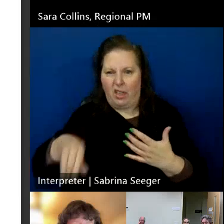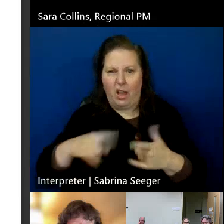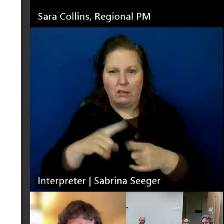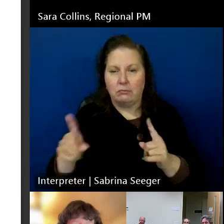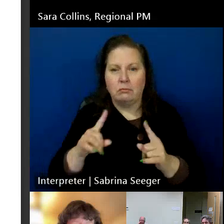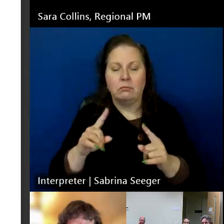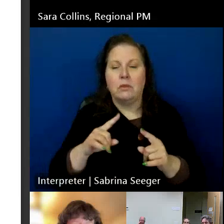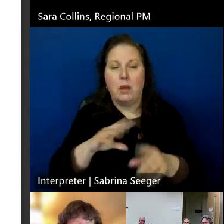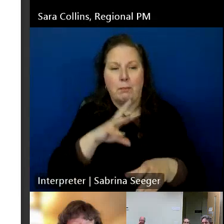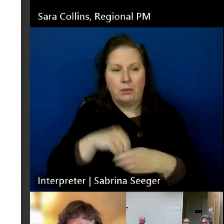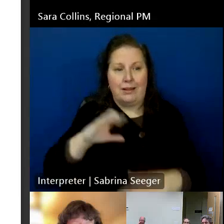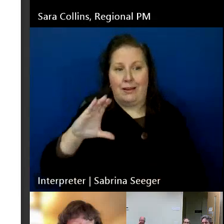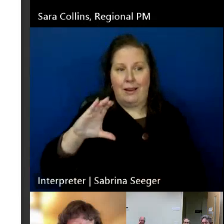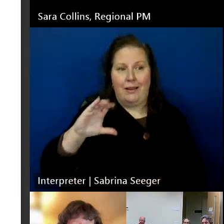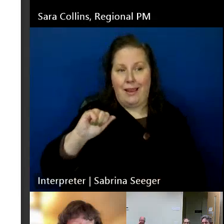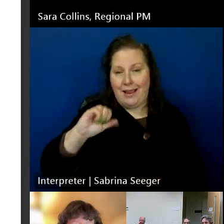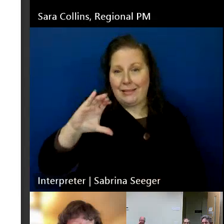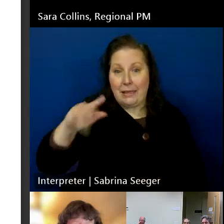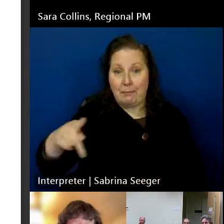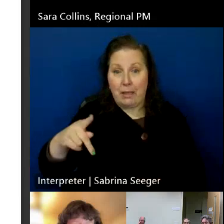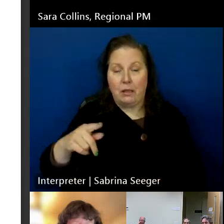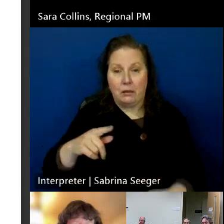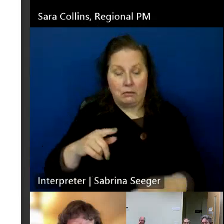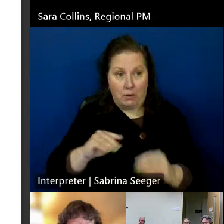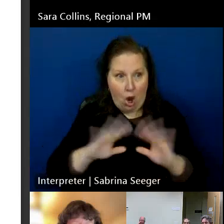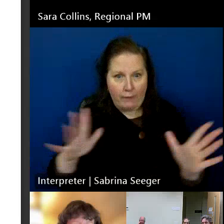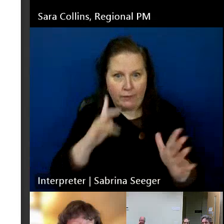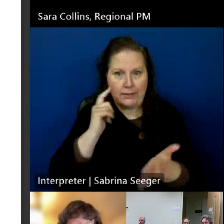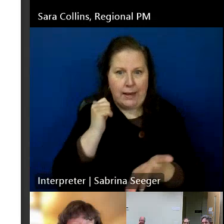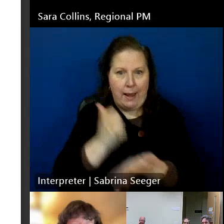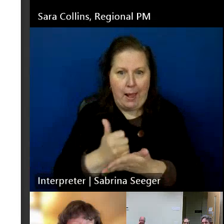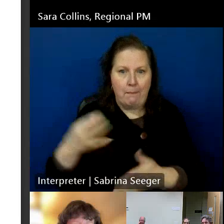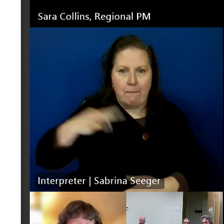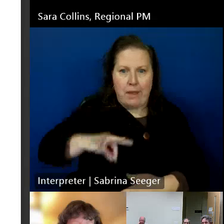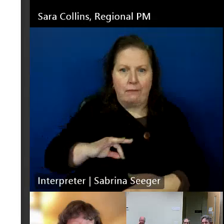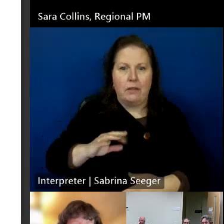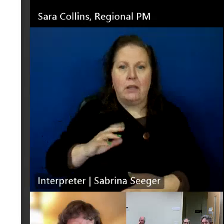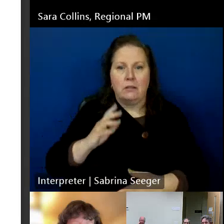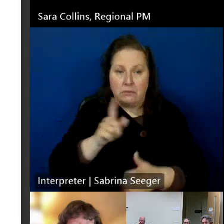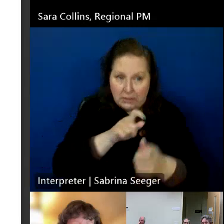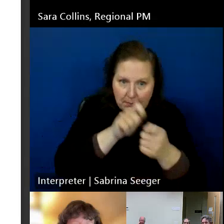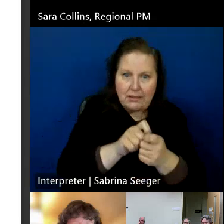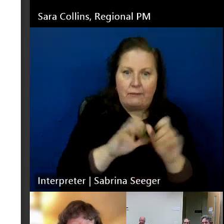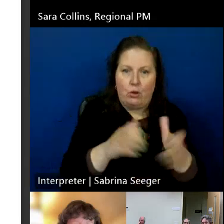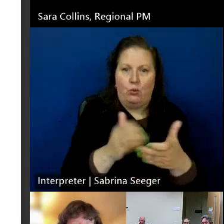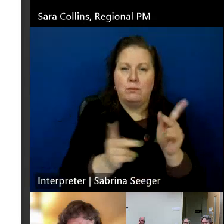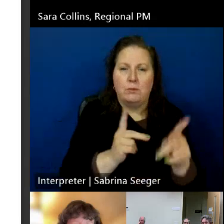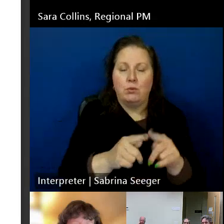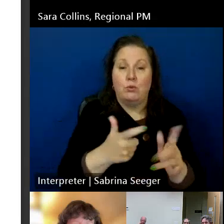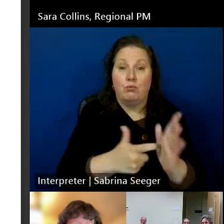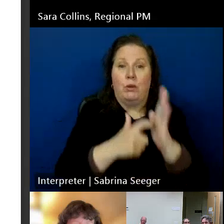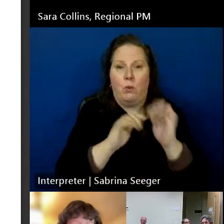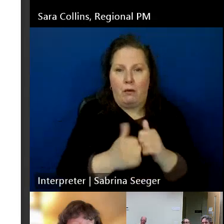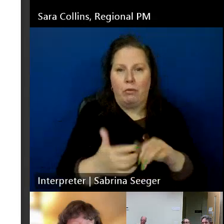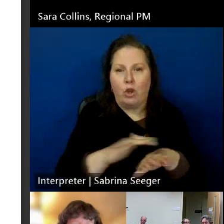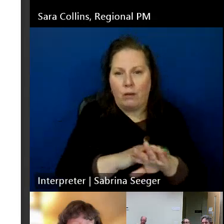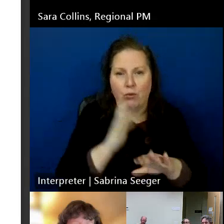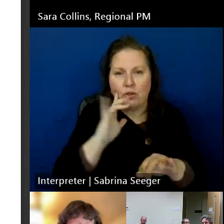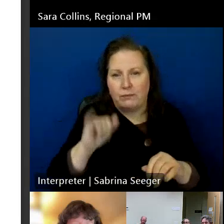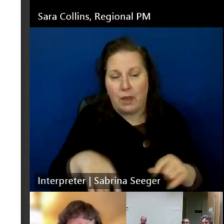Participation in the ACP was notable, especially among certain populations who really needed that coverage.